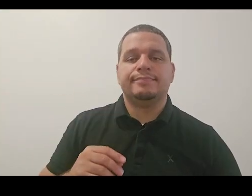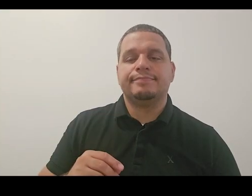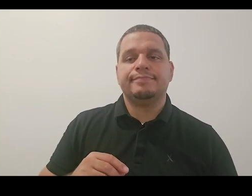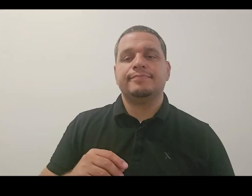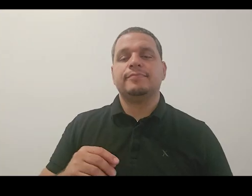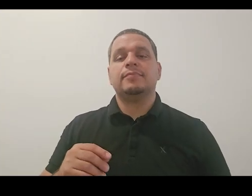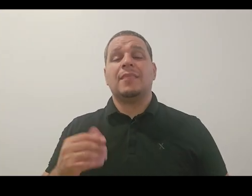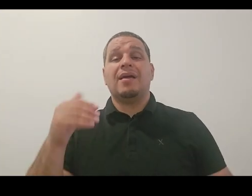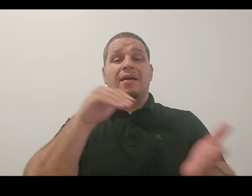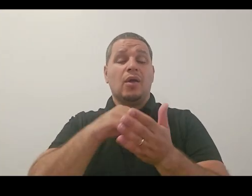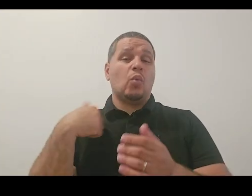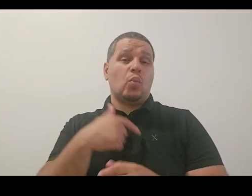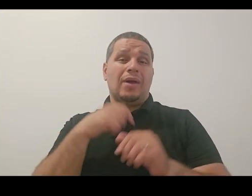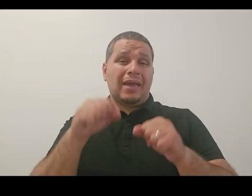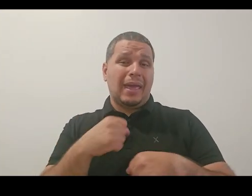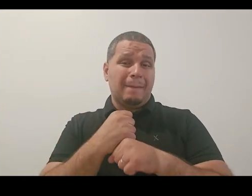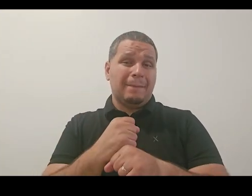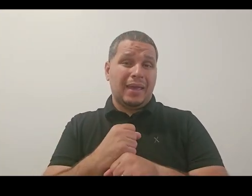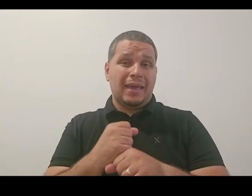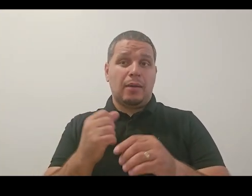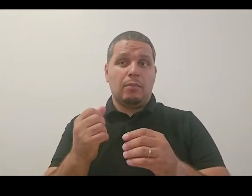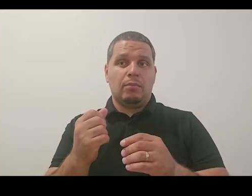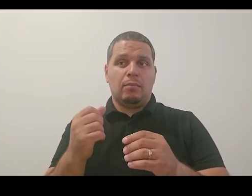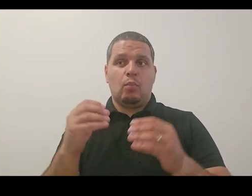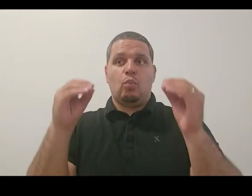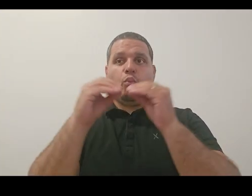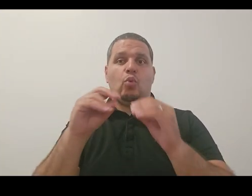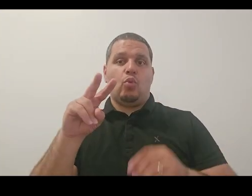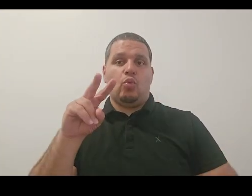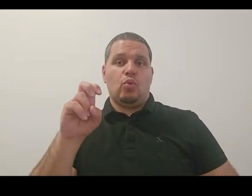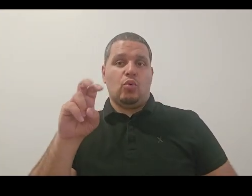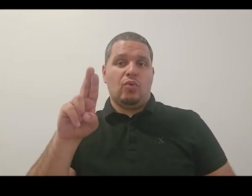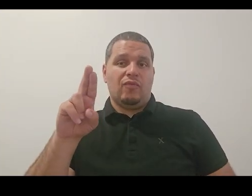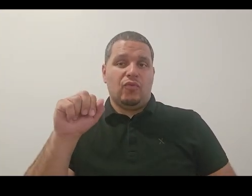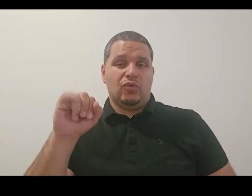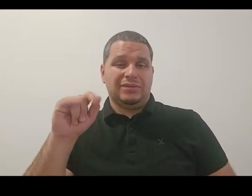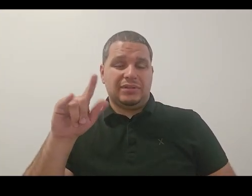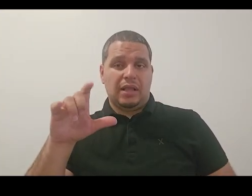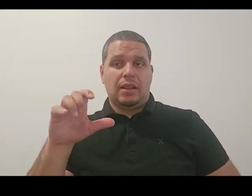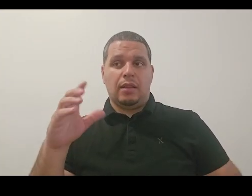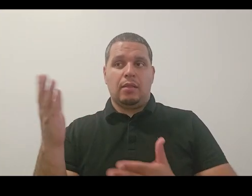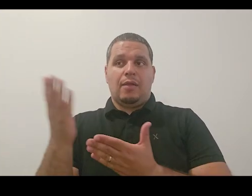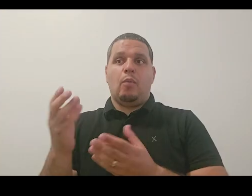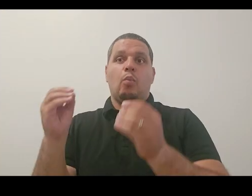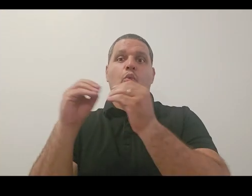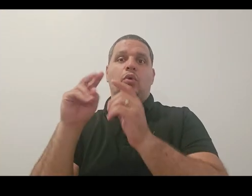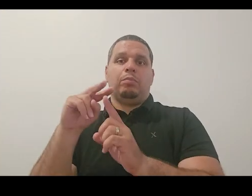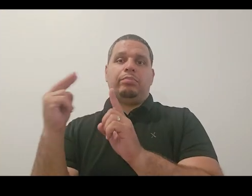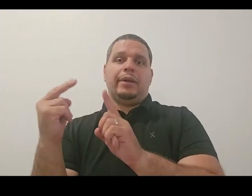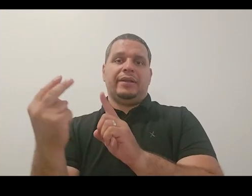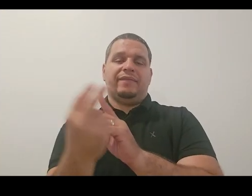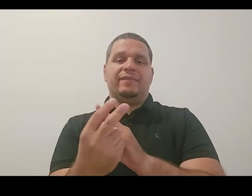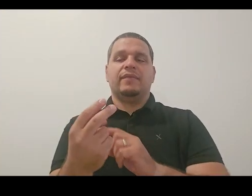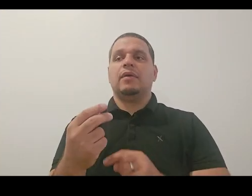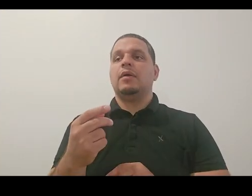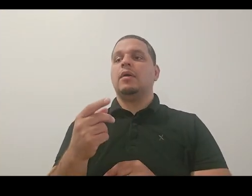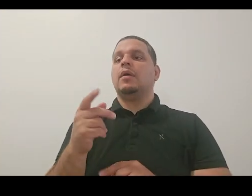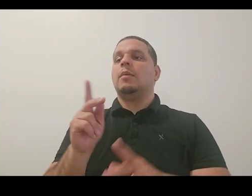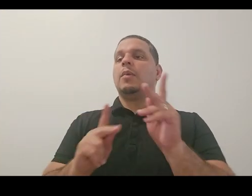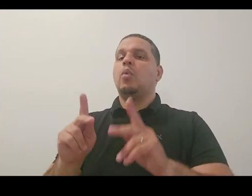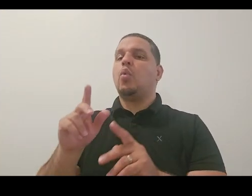experiences. And again, we can keep on making it more versatile by bringing in more perspectives, bringing